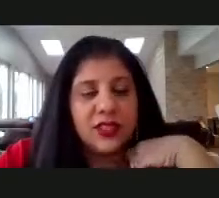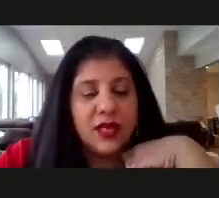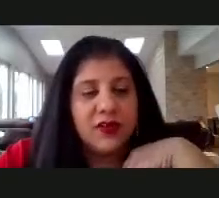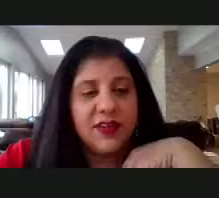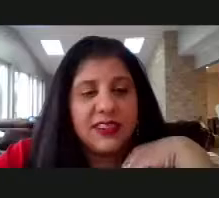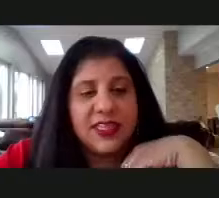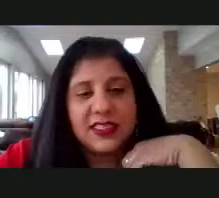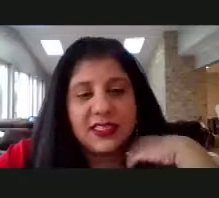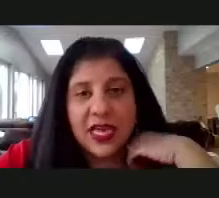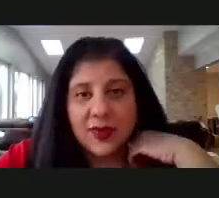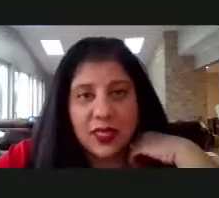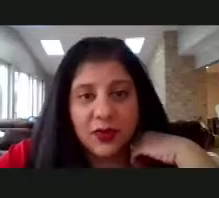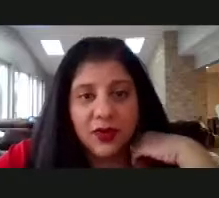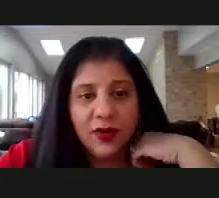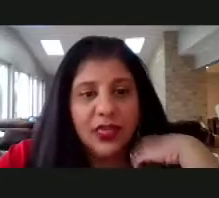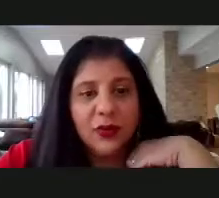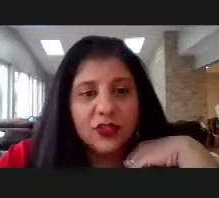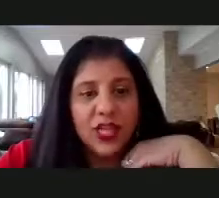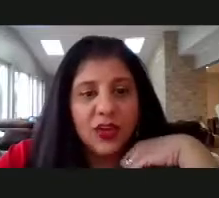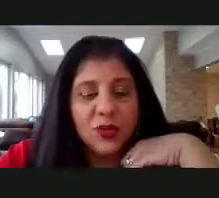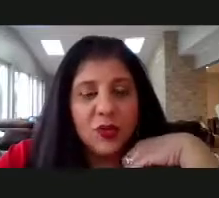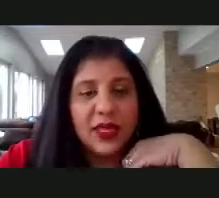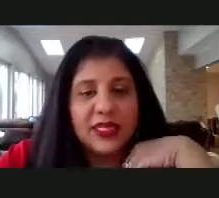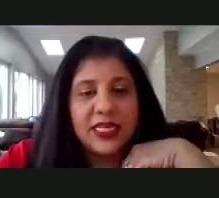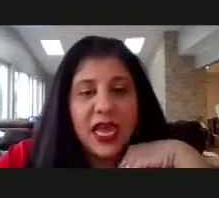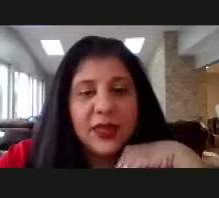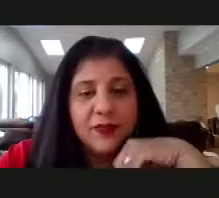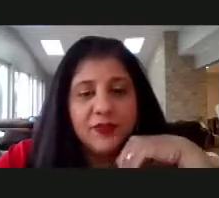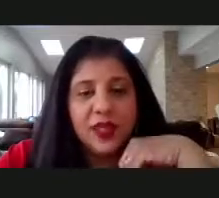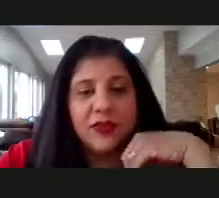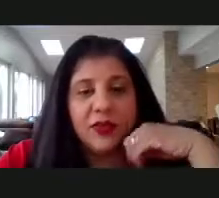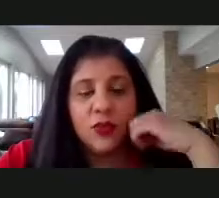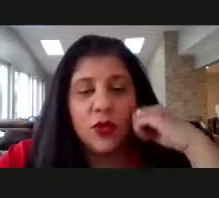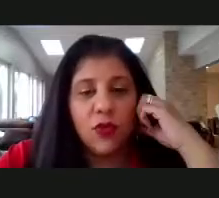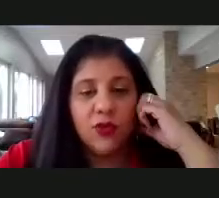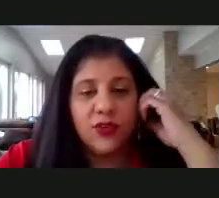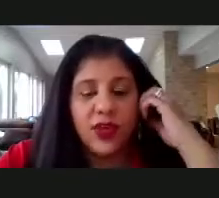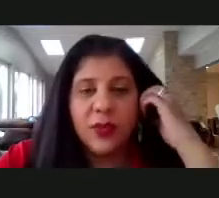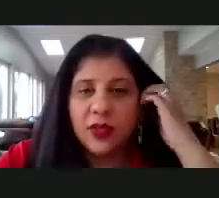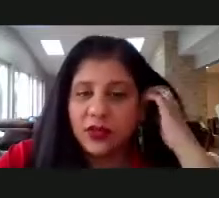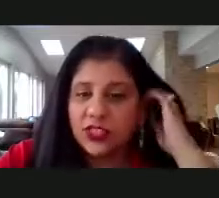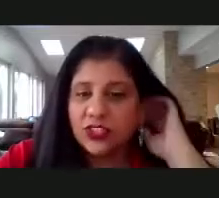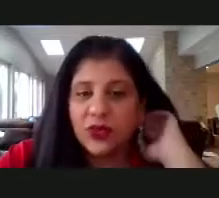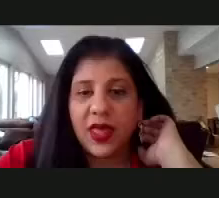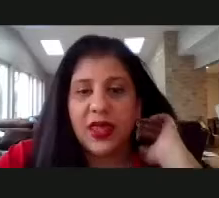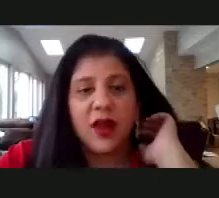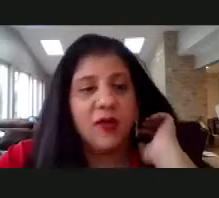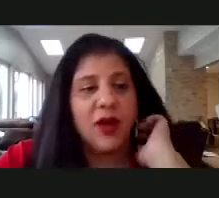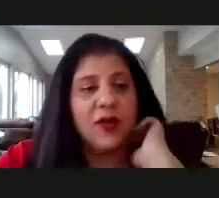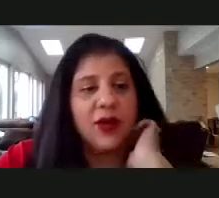Whitfield is our fantastic timekeeper, and he will chat your remaining time. If you go over your time, he'll let